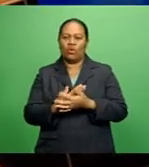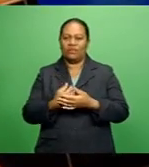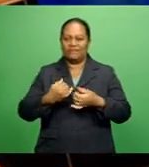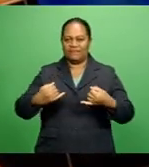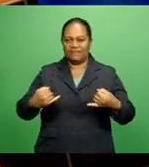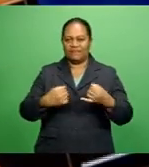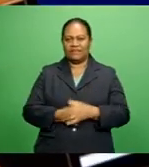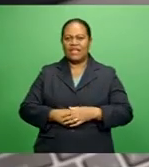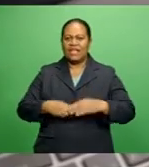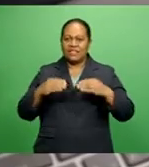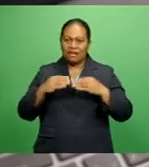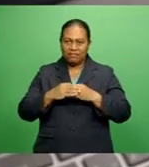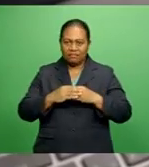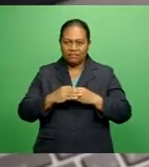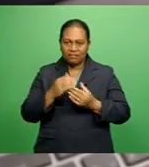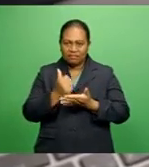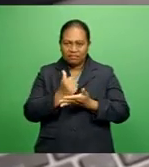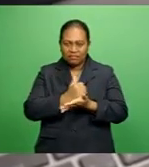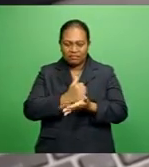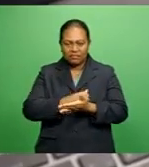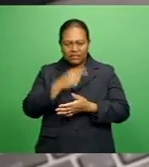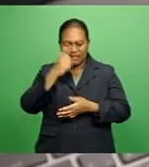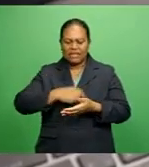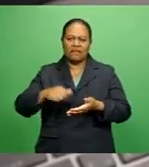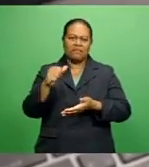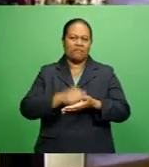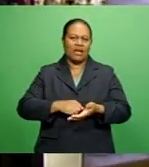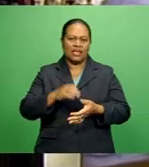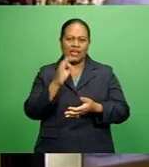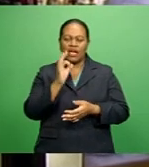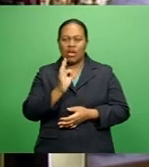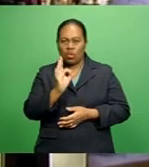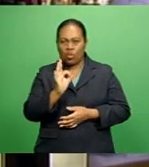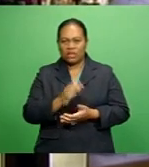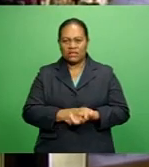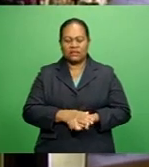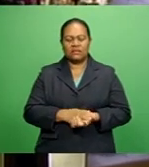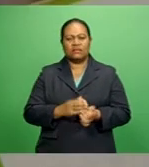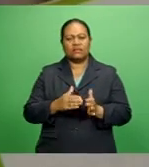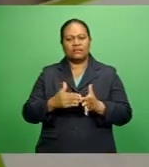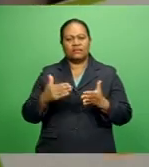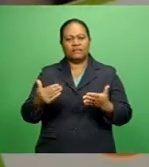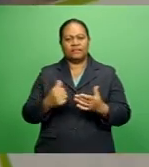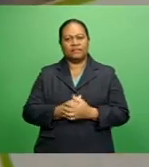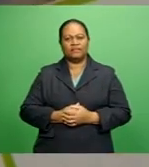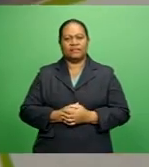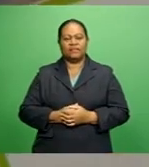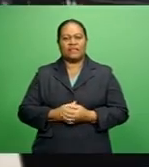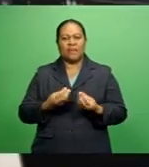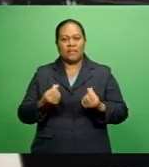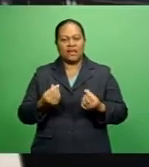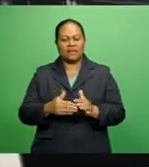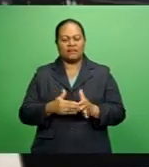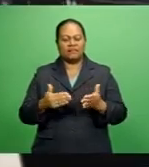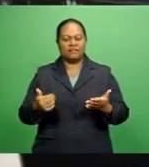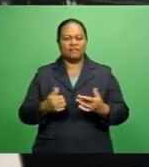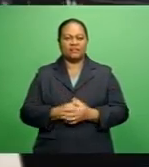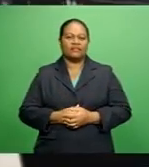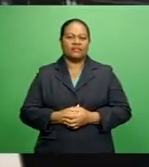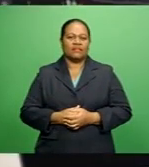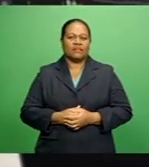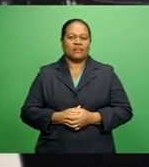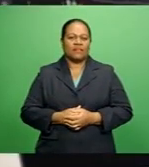opening a bank account, and buy Bitcoin online to keep in it. As very few retailers let you pay with it now, most are